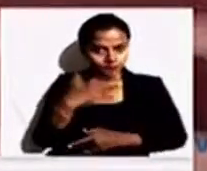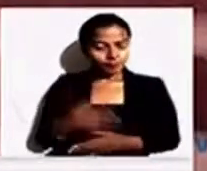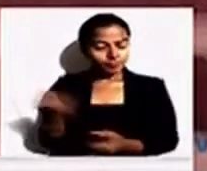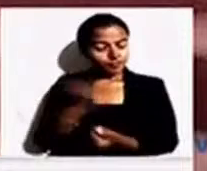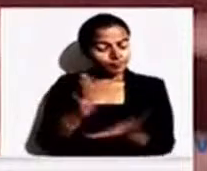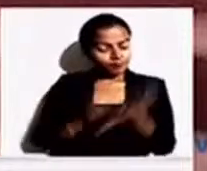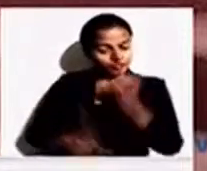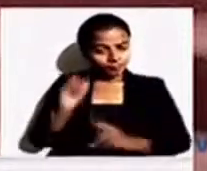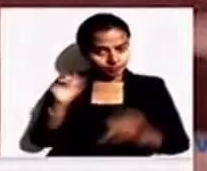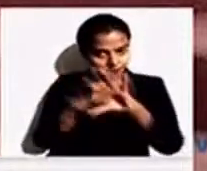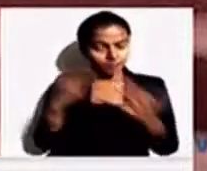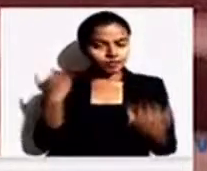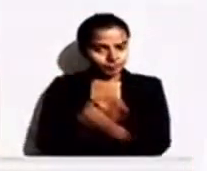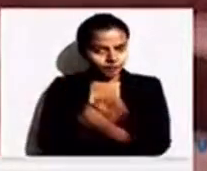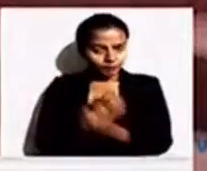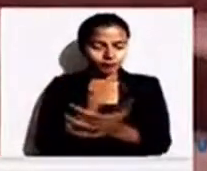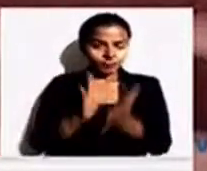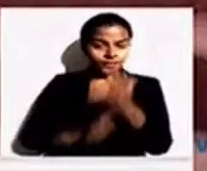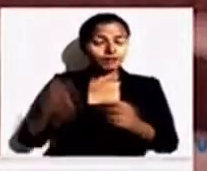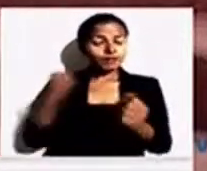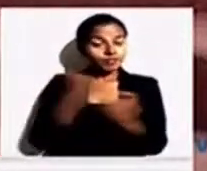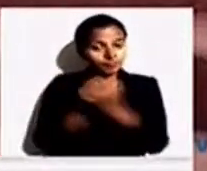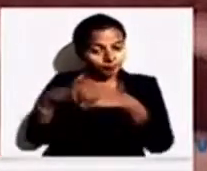of Prisons, and the Ministry of Justice.